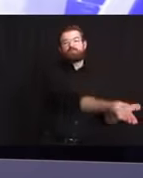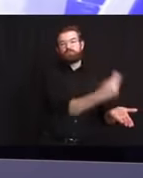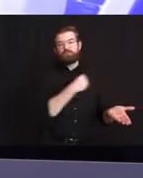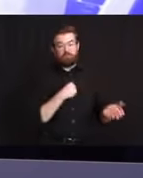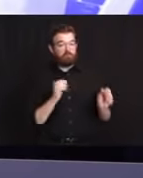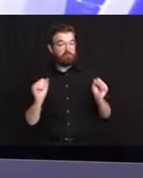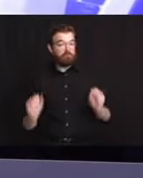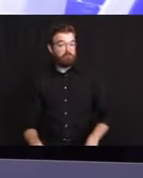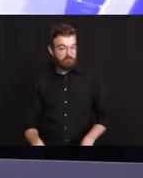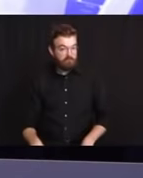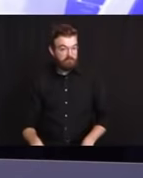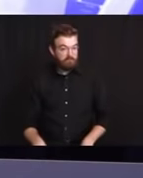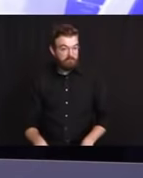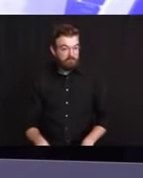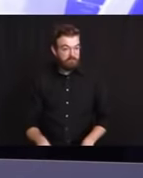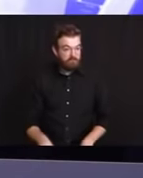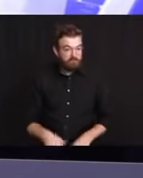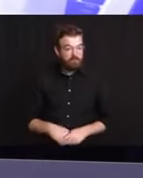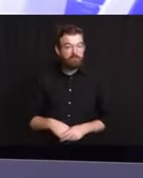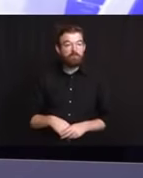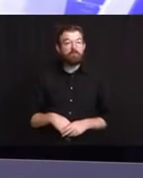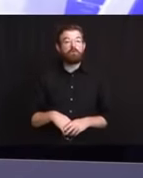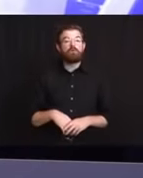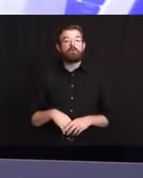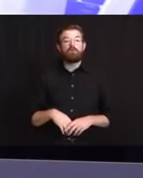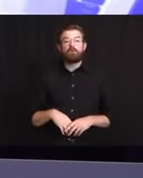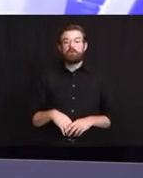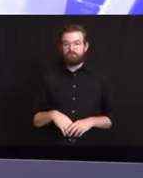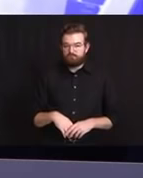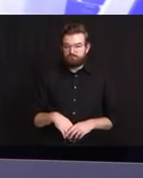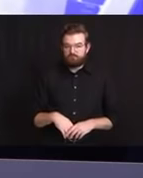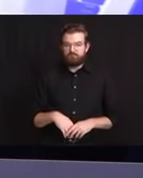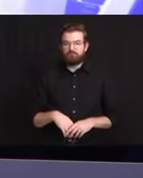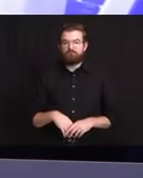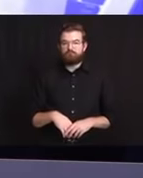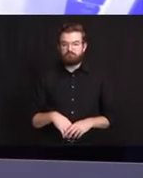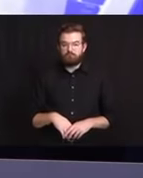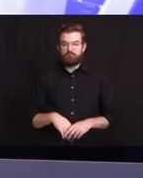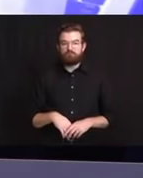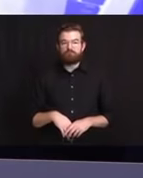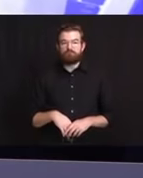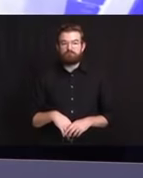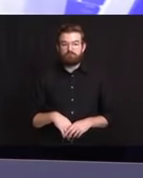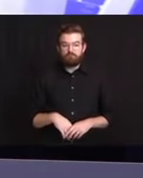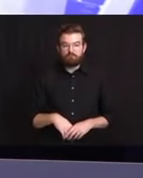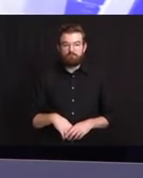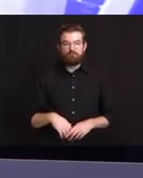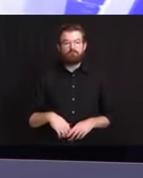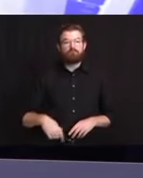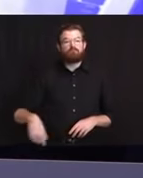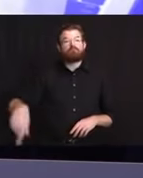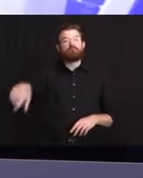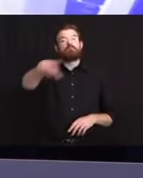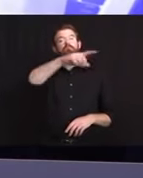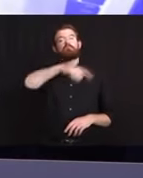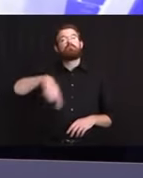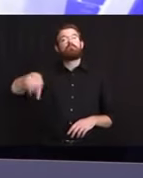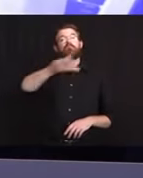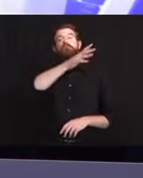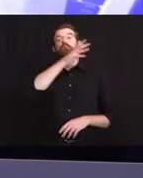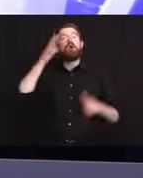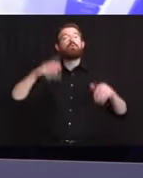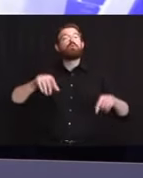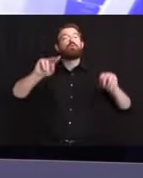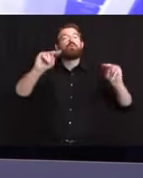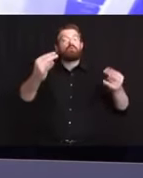New Jersey counties. I encourage everyone who is eligible for the Farmers Market Program to take advantage of locally